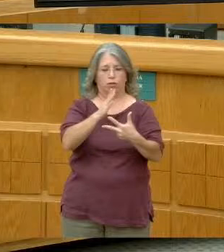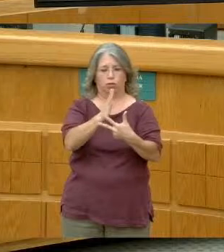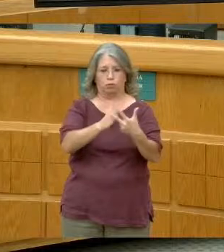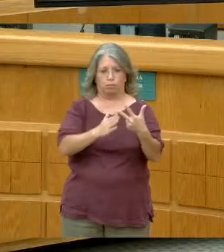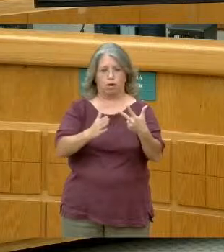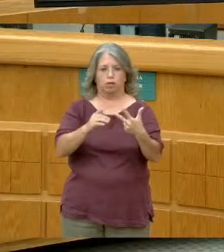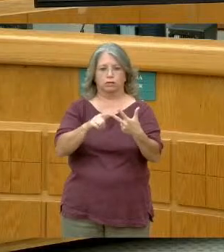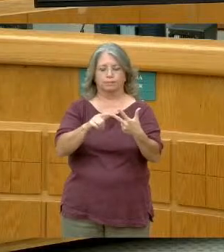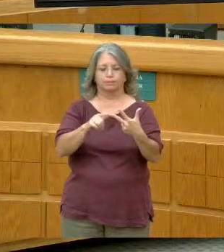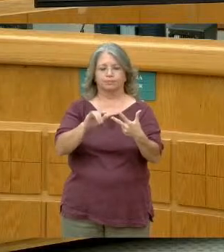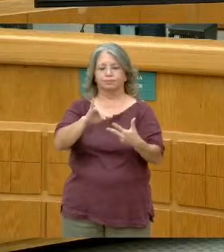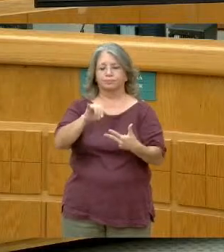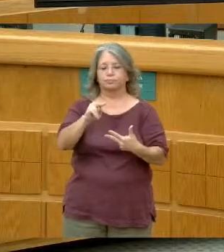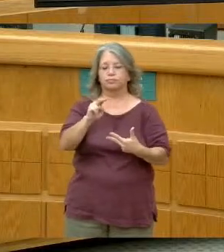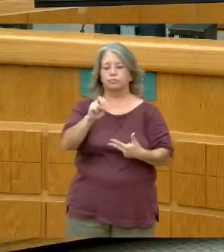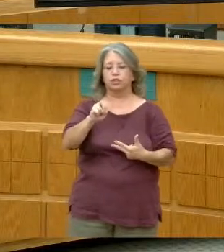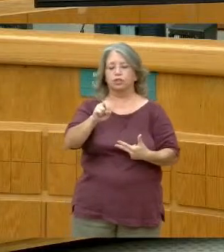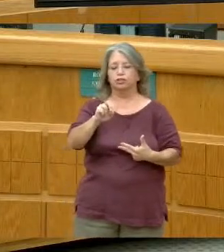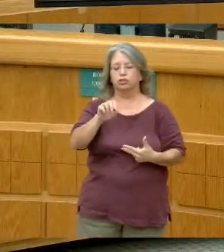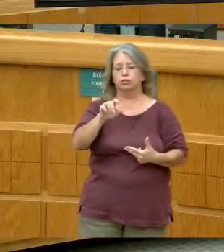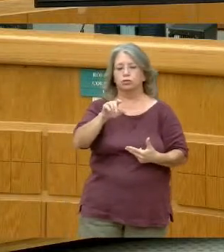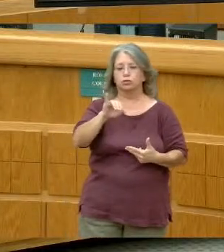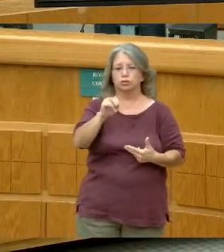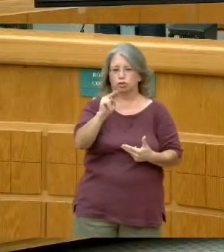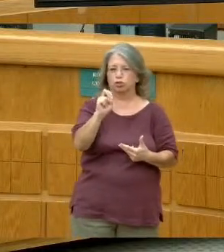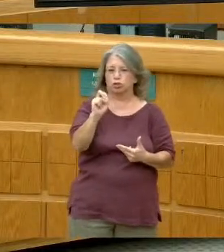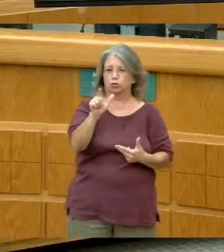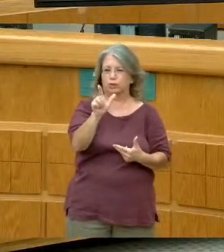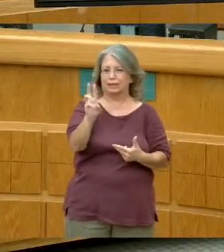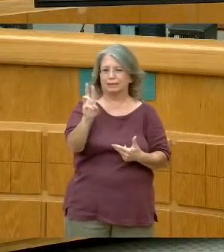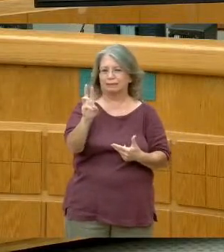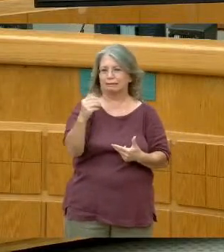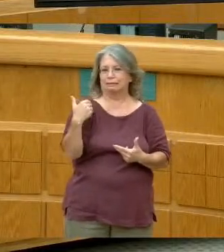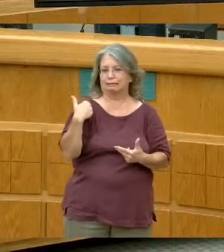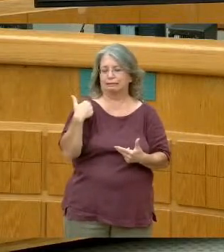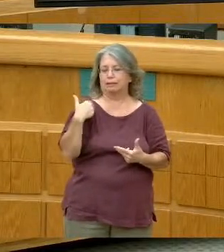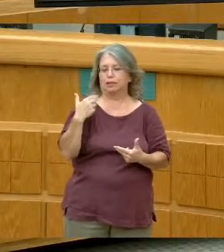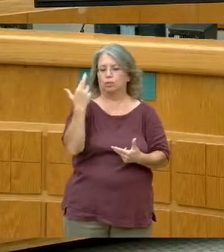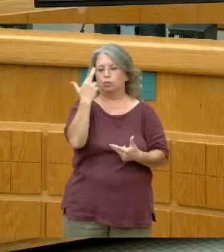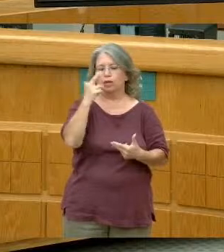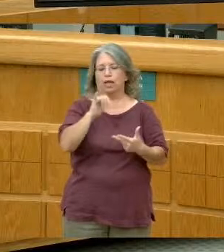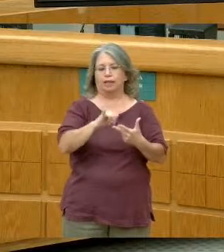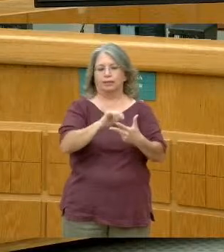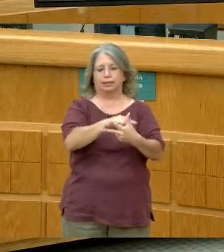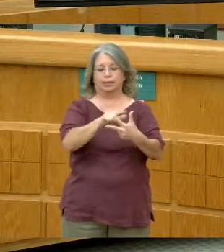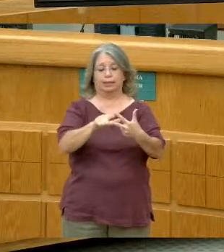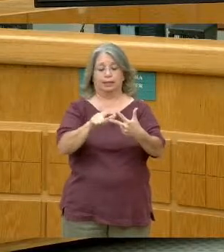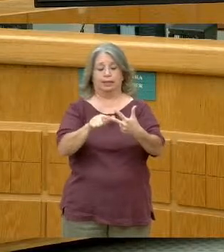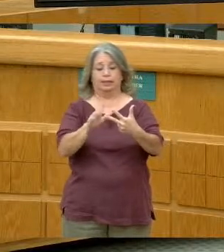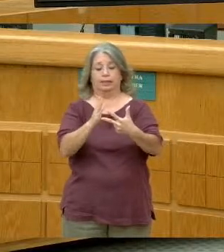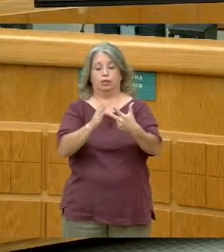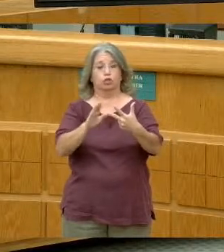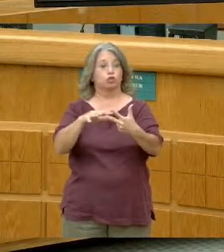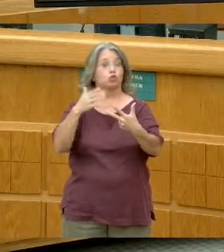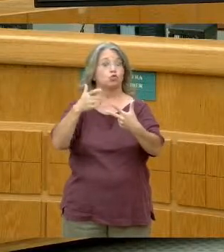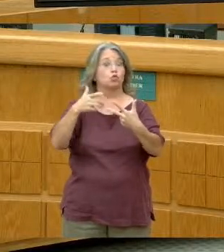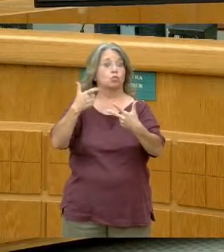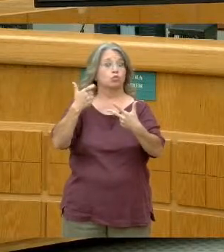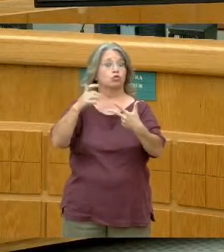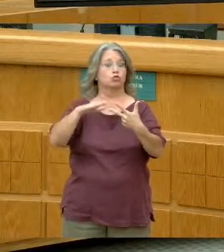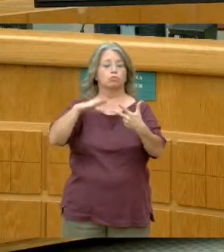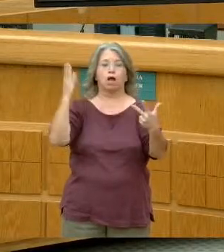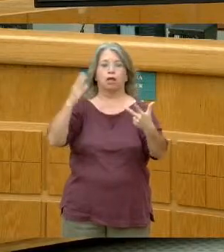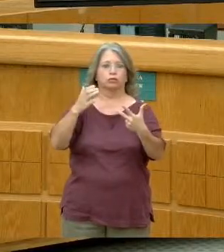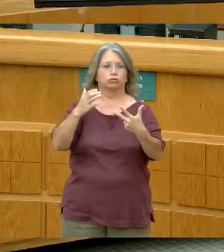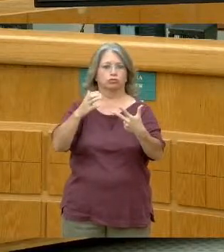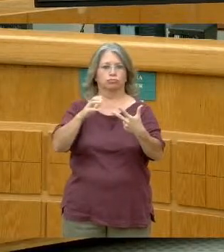June 26th, we realized that Open Texas Phase 3 was a little too open, and the governor rolled that